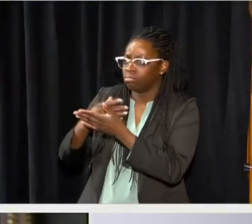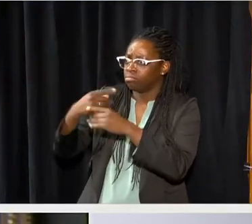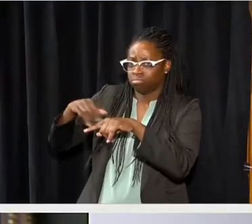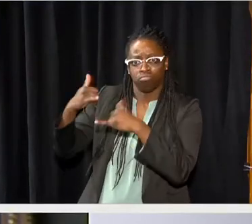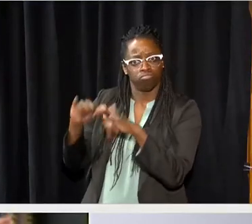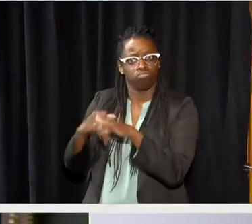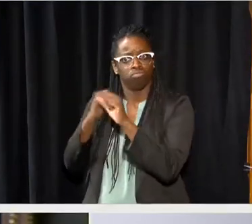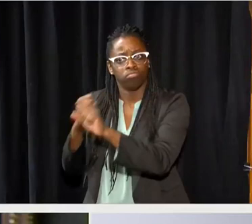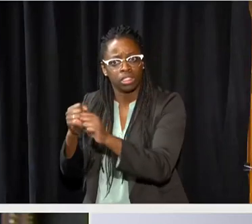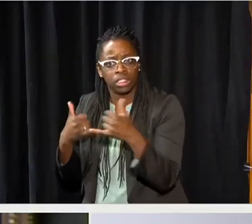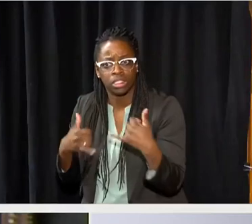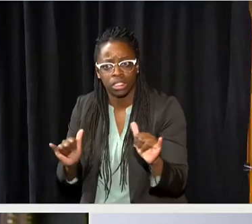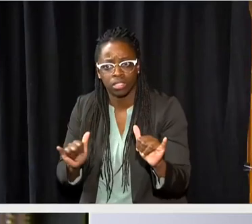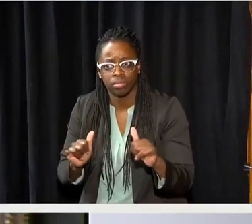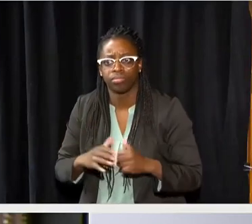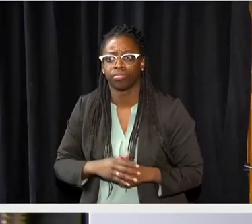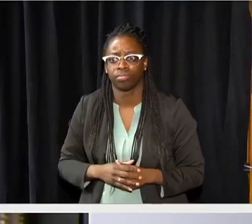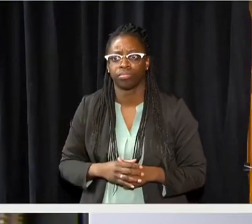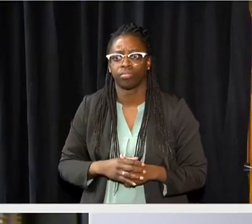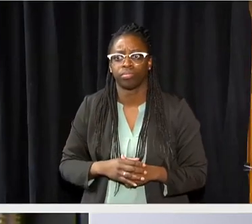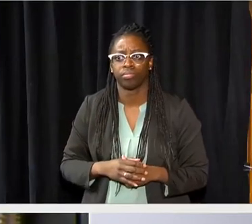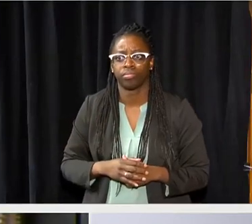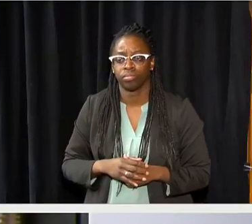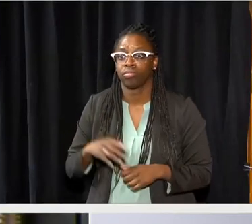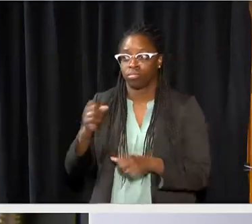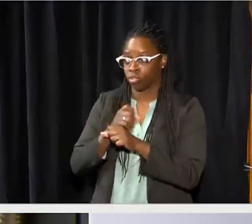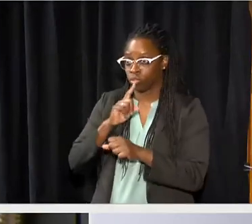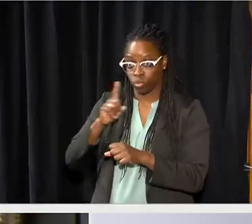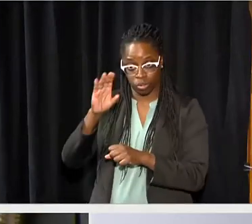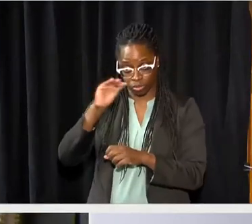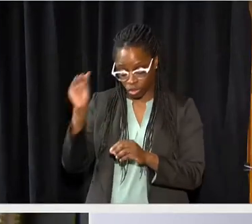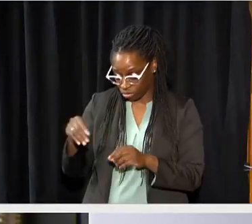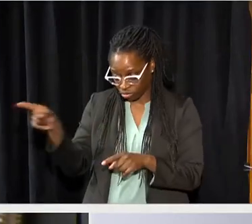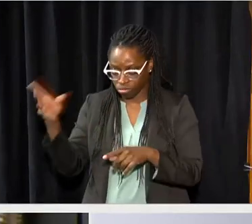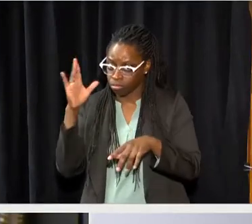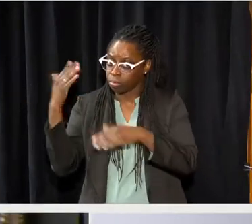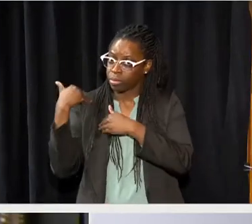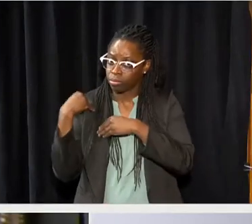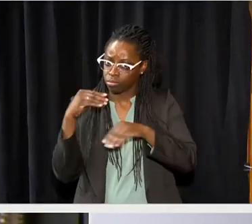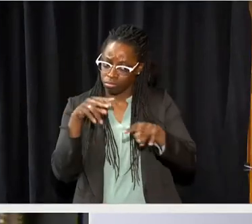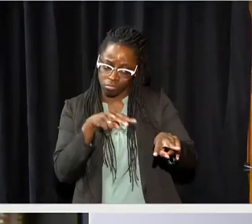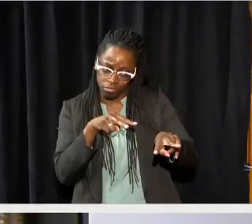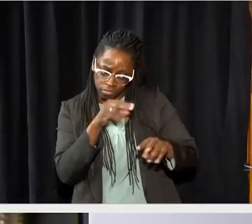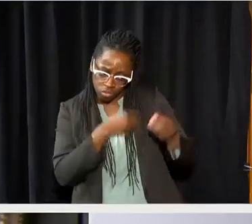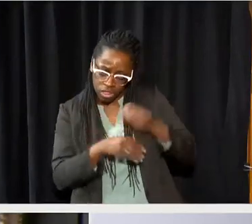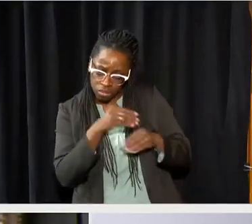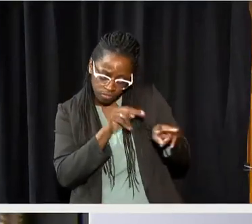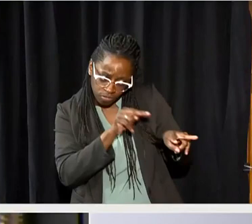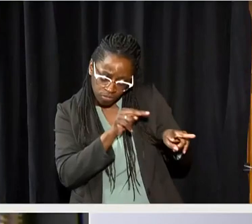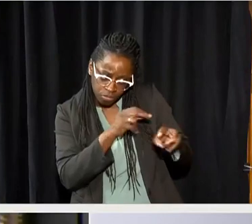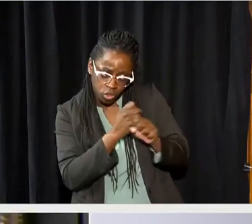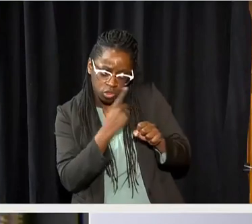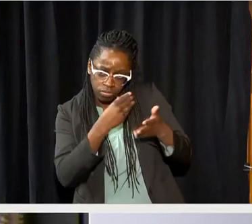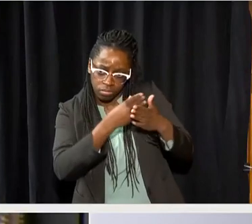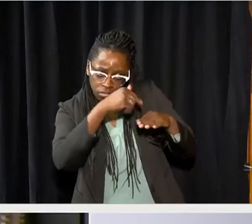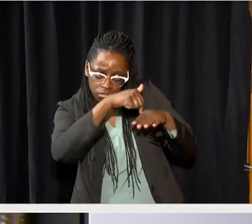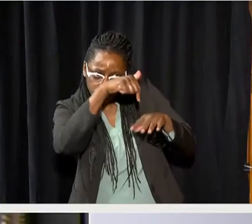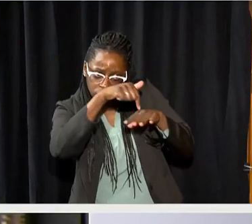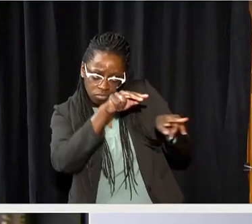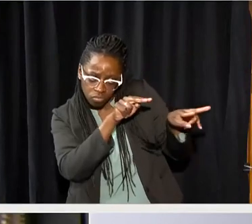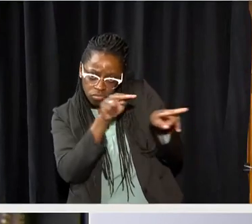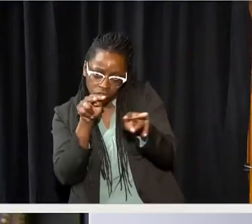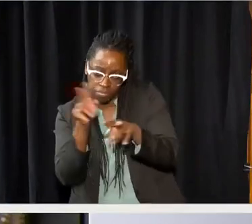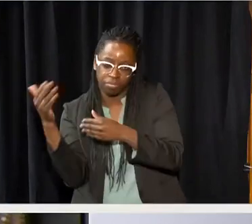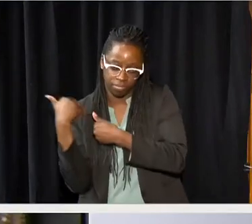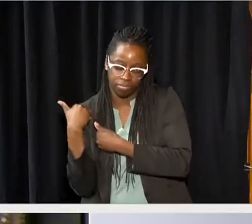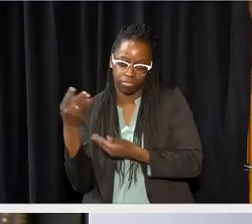is excellent. Thank you, Treasurer Goldberg. And we have record amounts in the rainy day fund. The budget